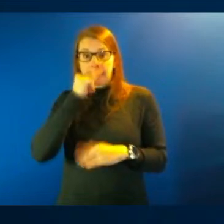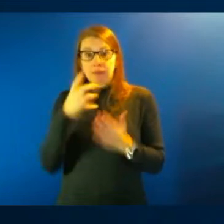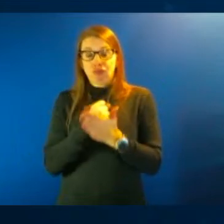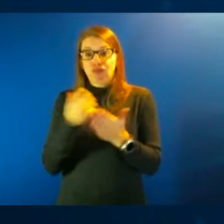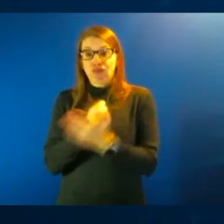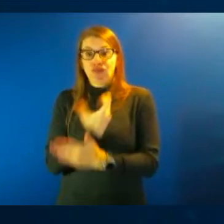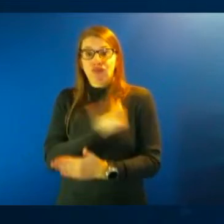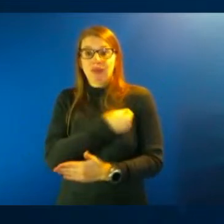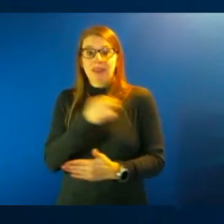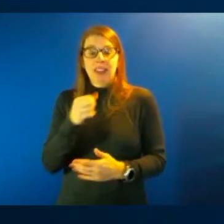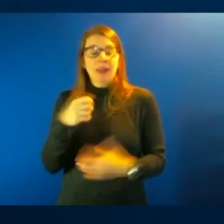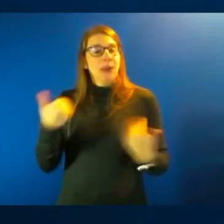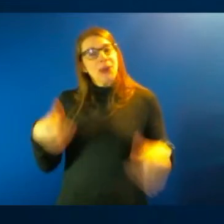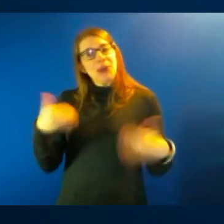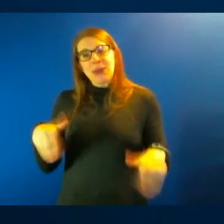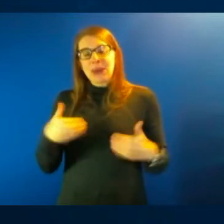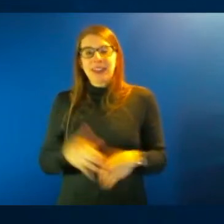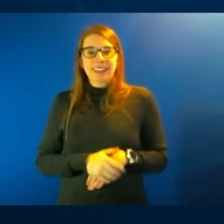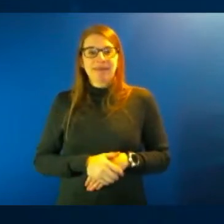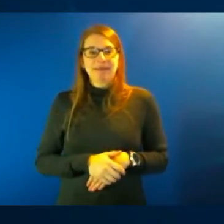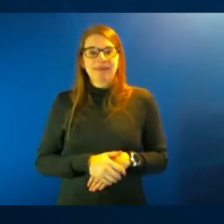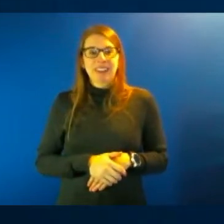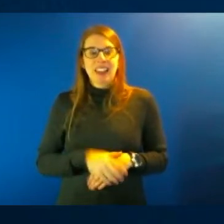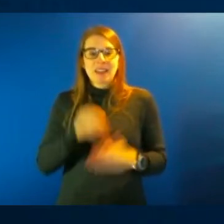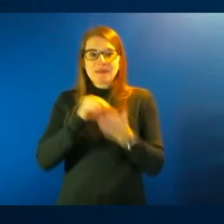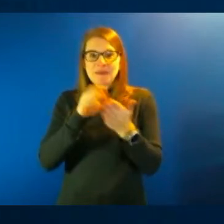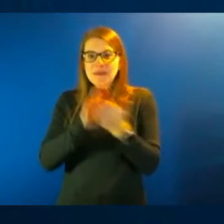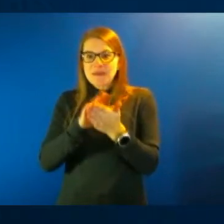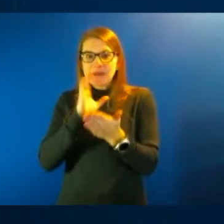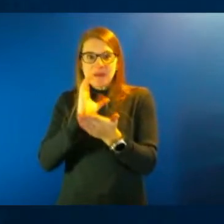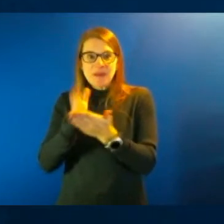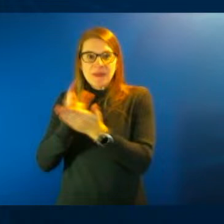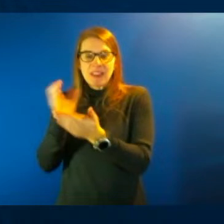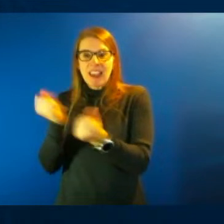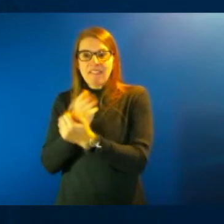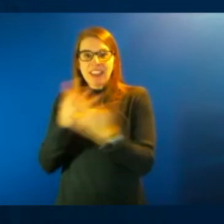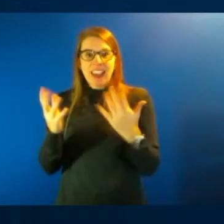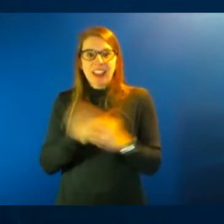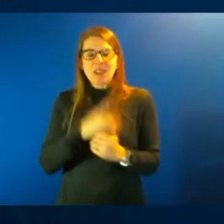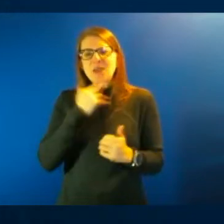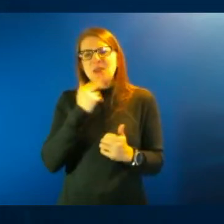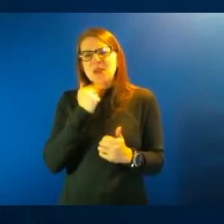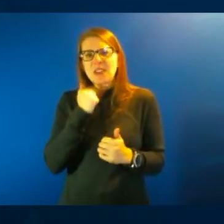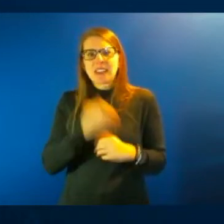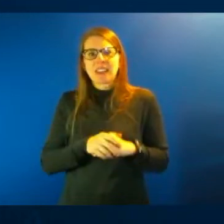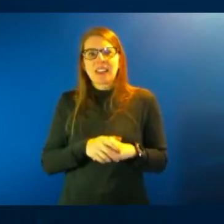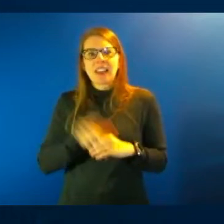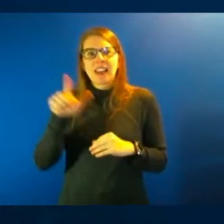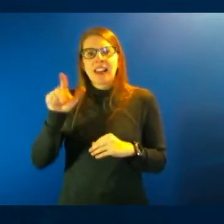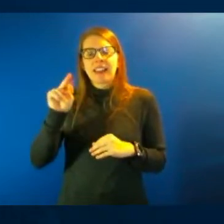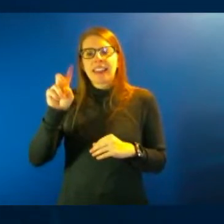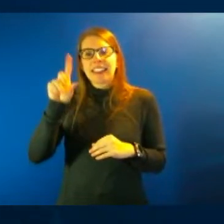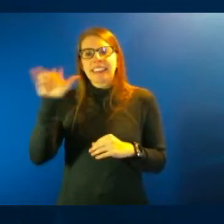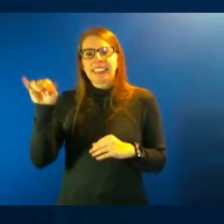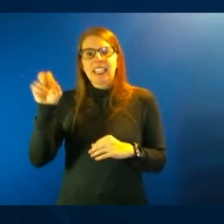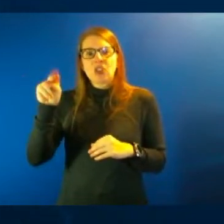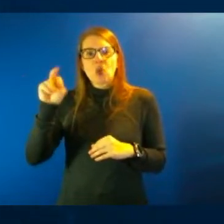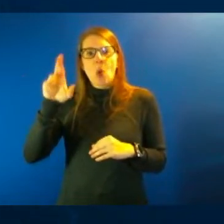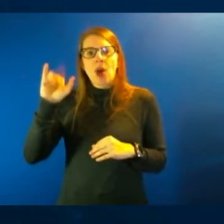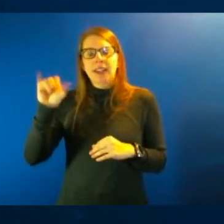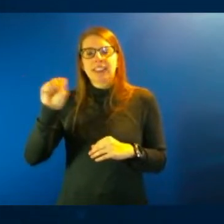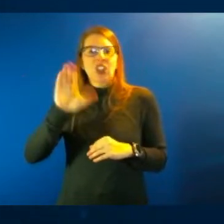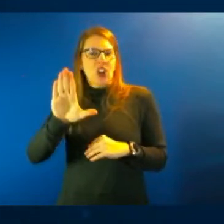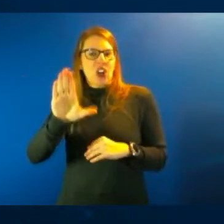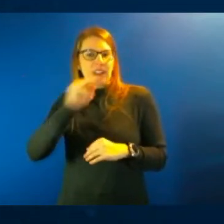like a champ, kind of documented the whole thing. Here, I want to go run through those because those are little cute kids. Those are Lindsay Norris's kids. Mm-hmm. So very cute.